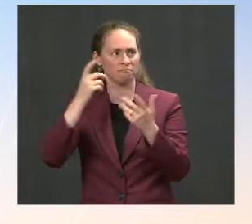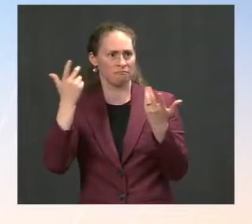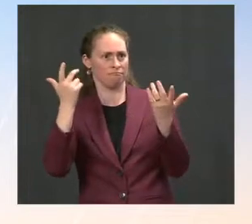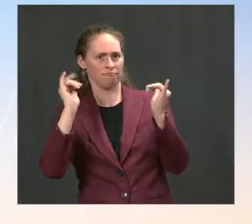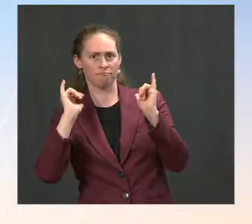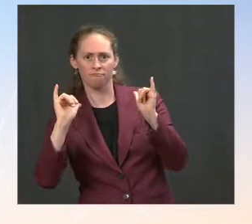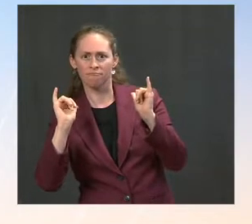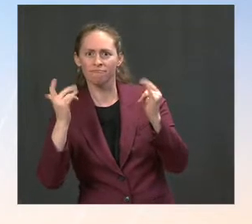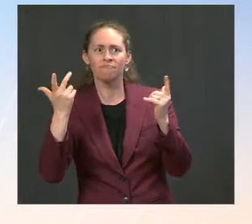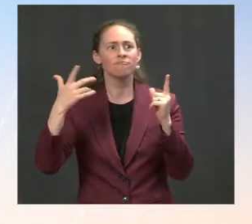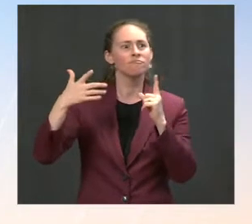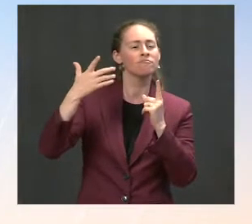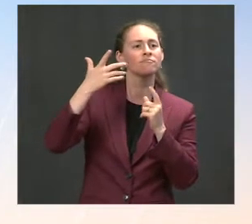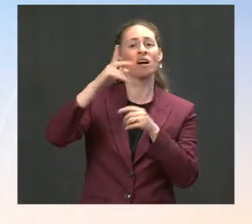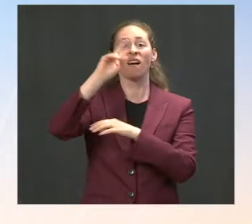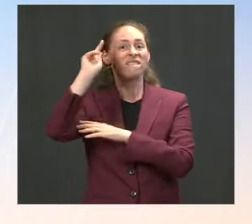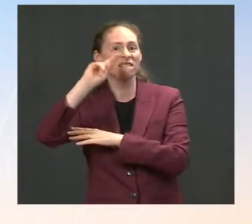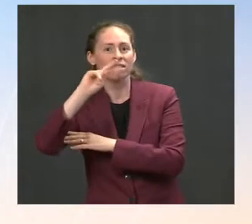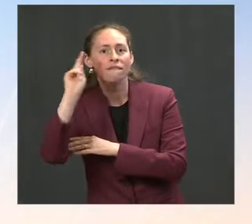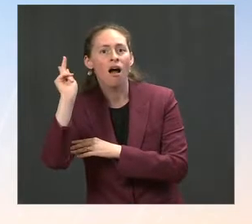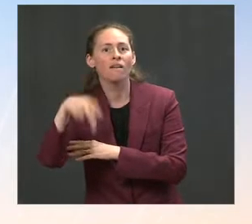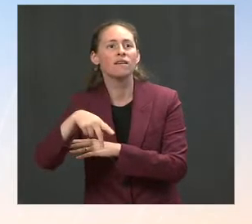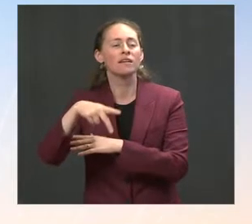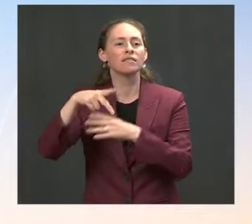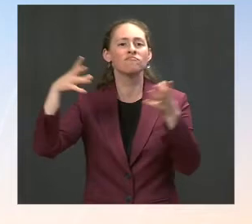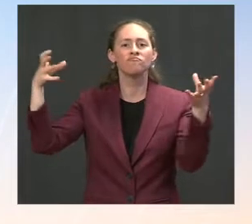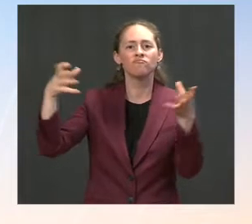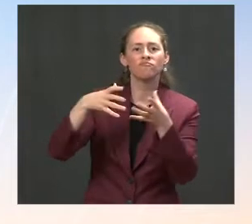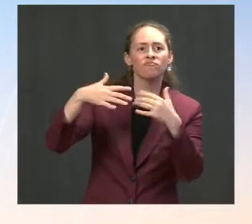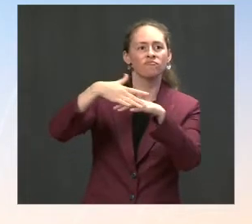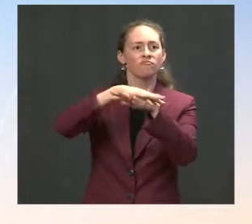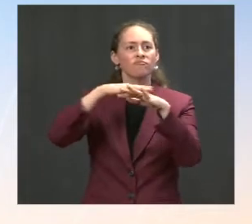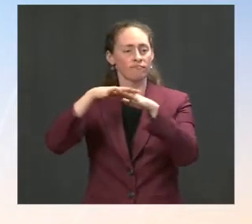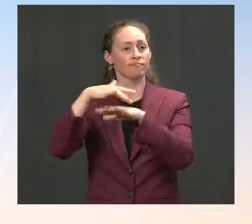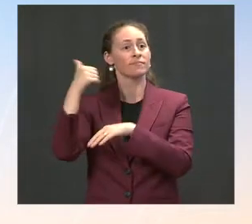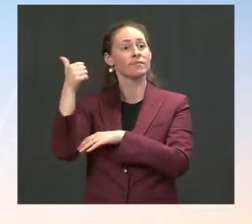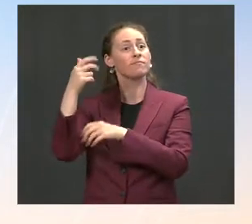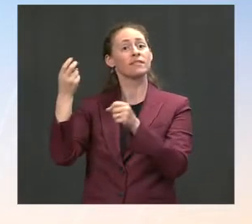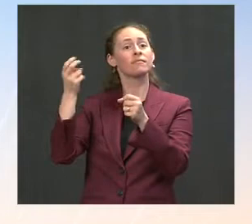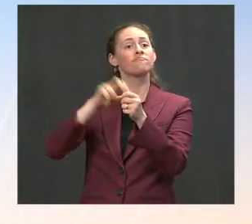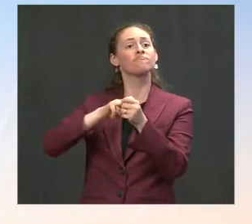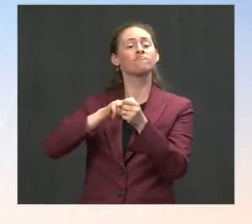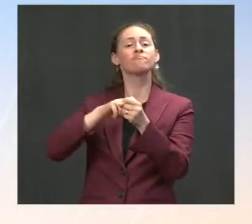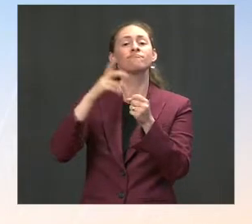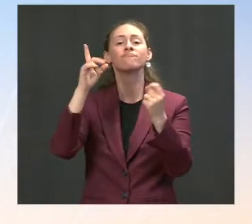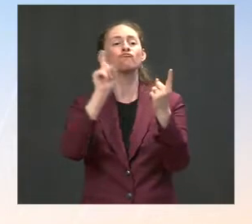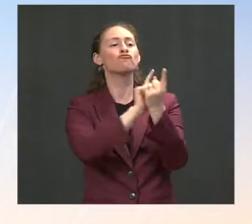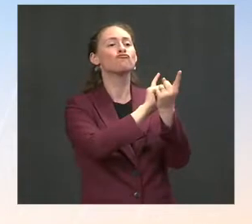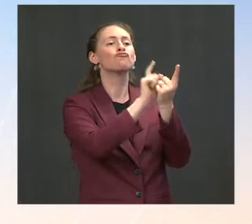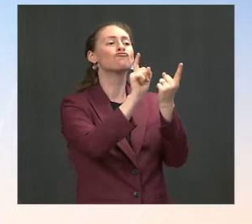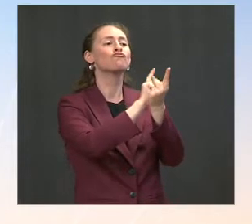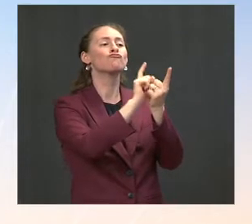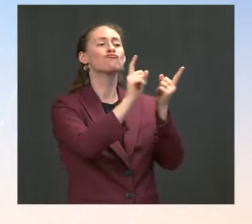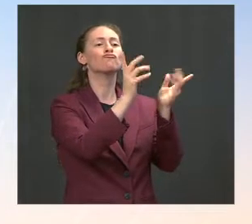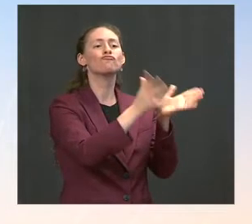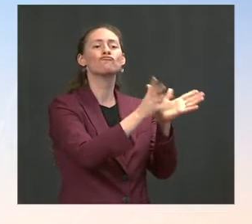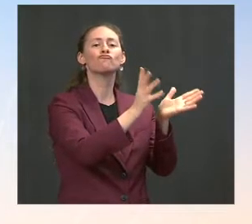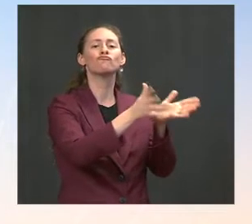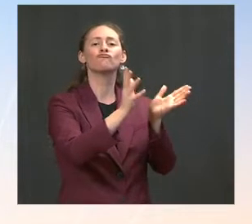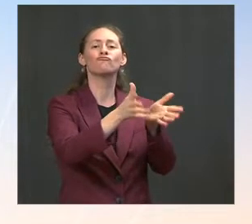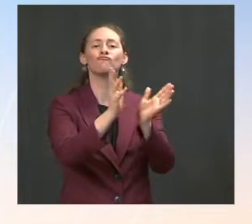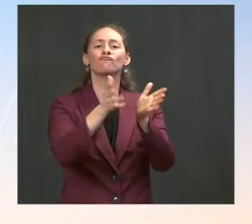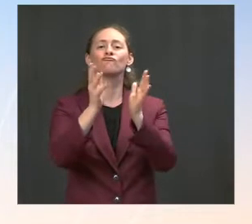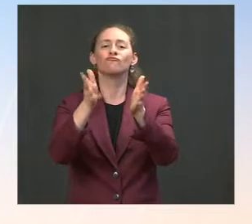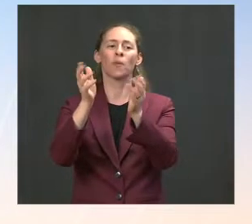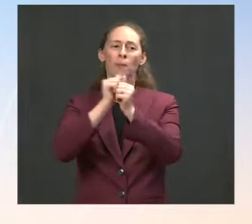He's doing a campaign event Best today. hour he spent, probably Uh, a while. Given, I remember well how COVID changed the way he would